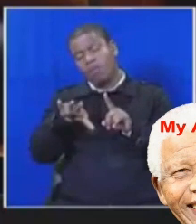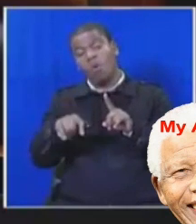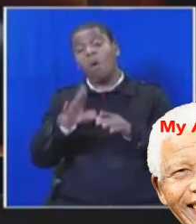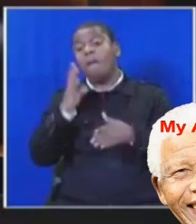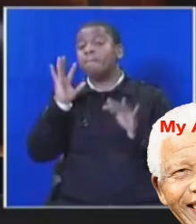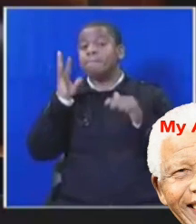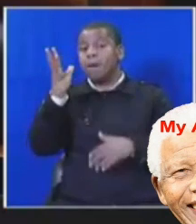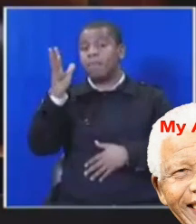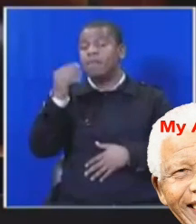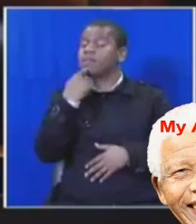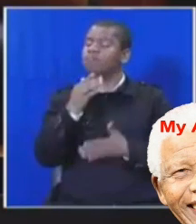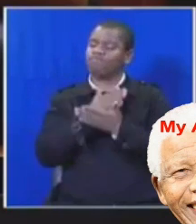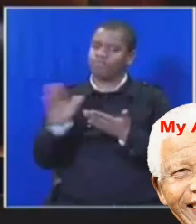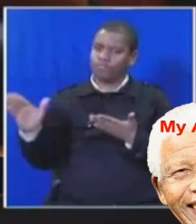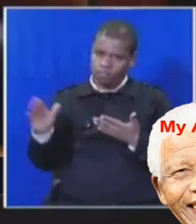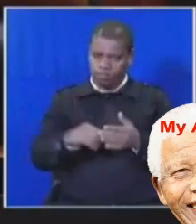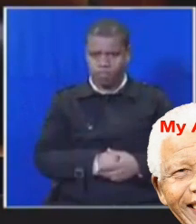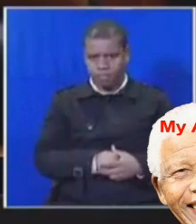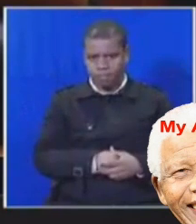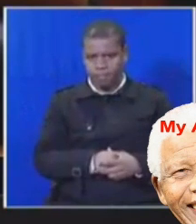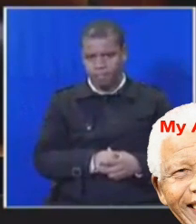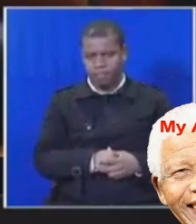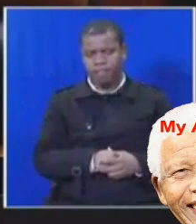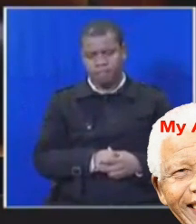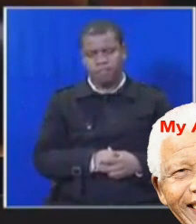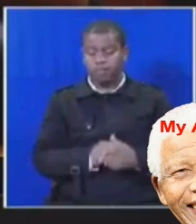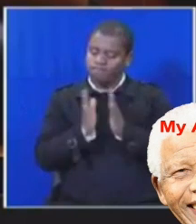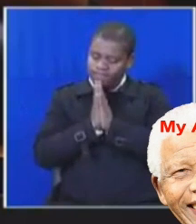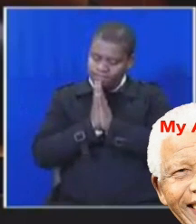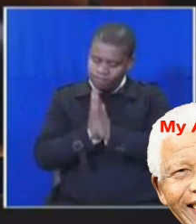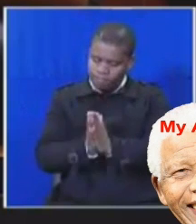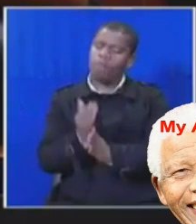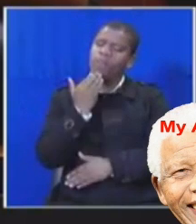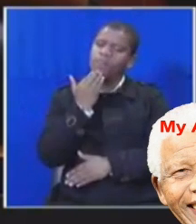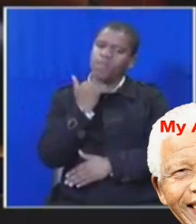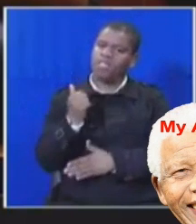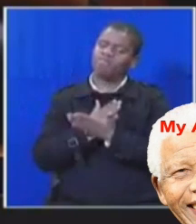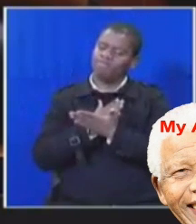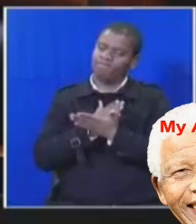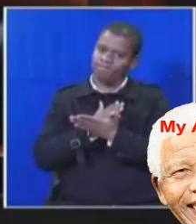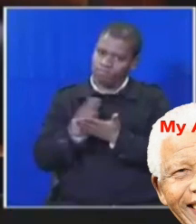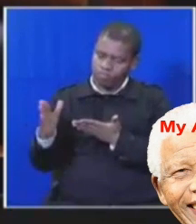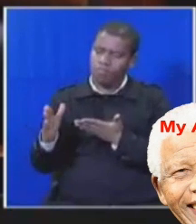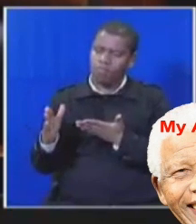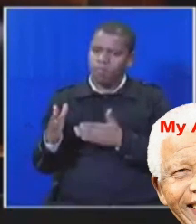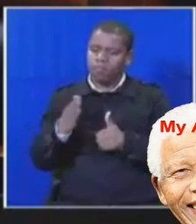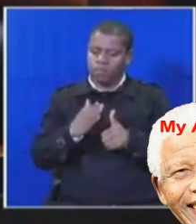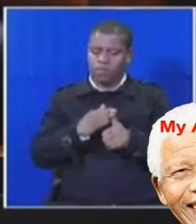again said he withdraw. I will ask him, can you please withdraw that statement, Honorable Bongo, as you have done